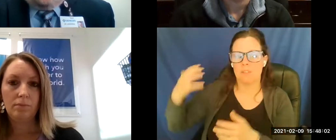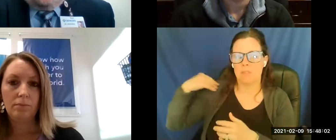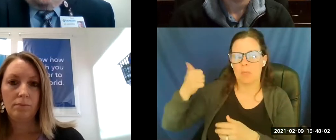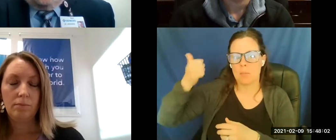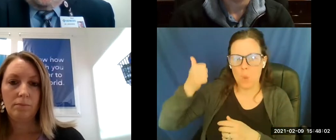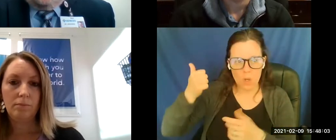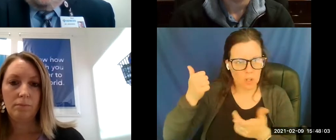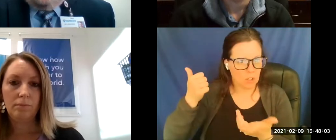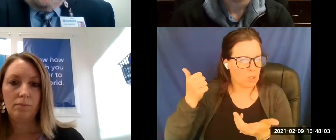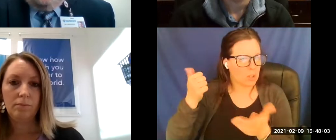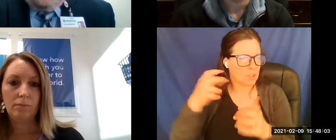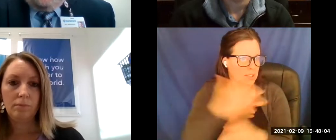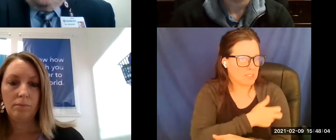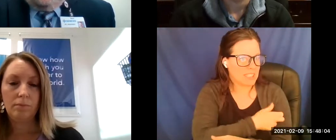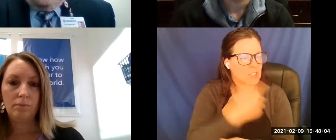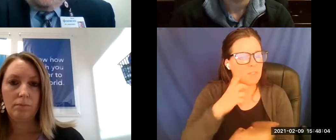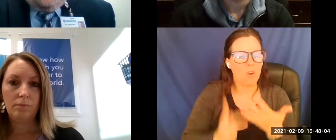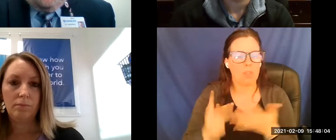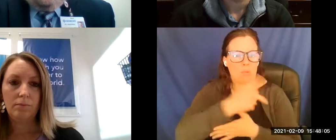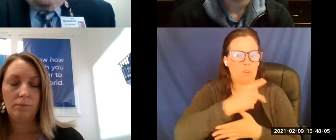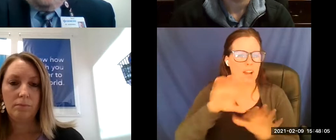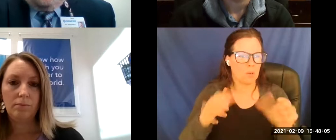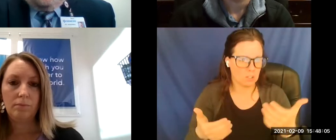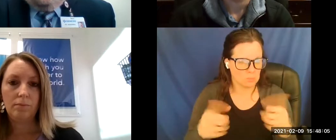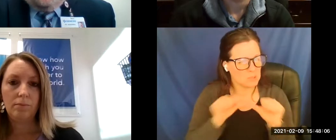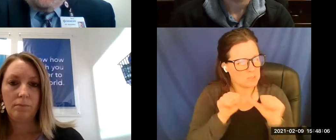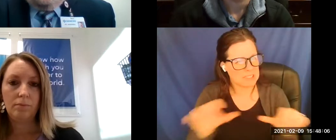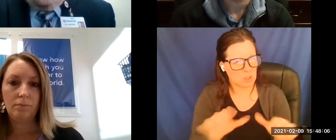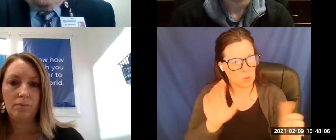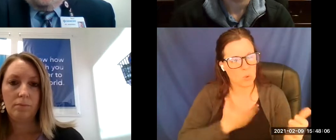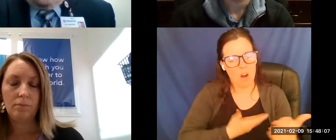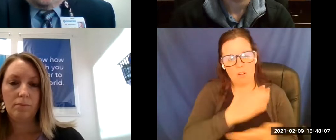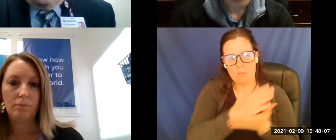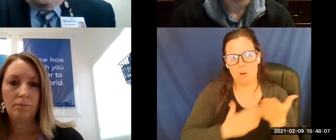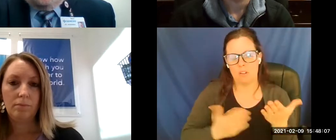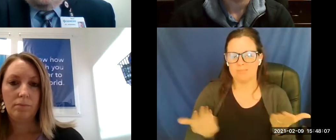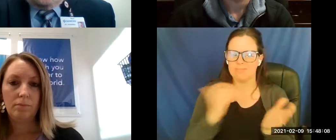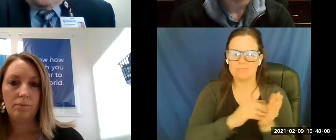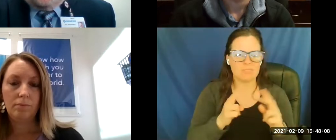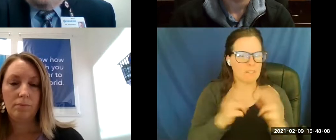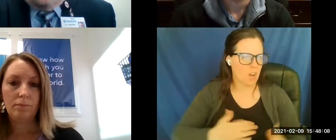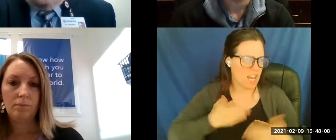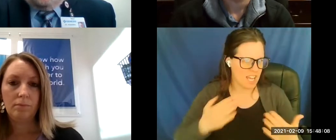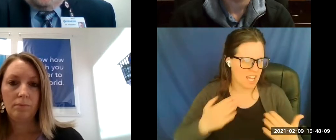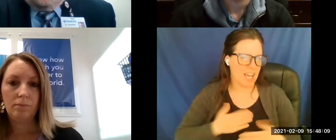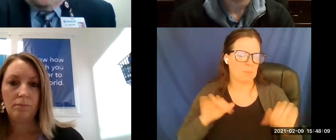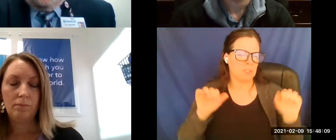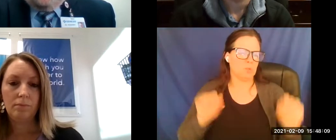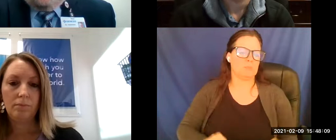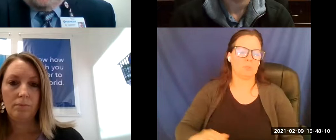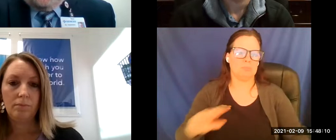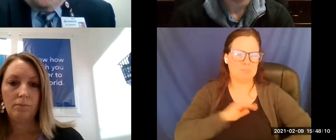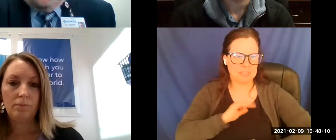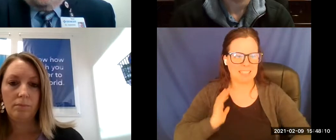So we'll continue to do our part. And again, I am very happy that we're able to meet our mission to care for our community and do